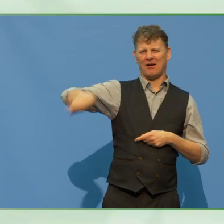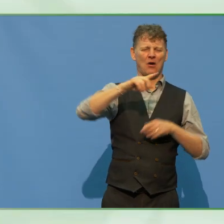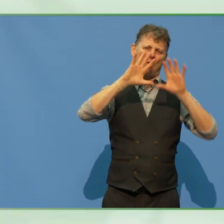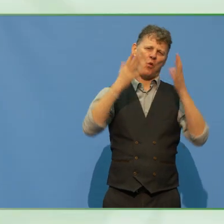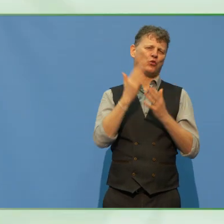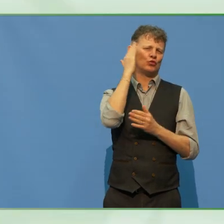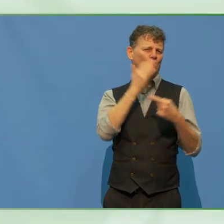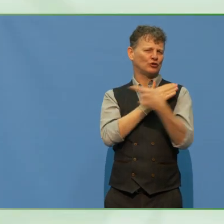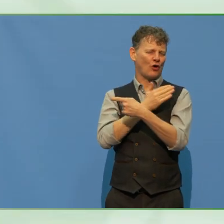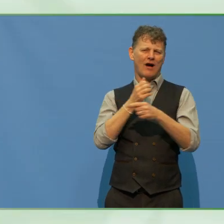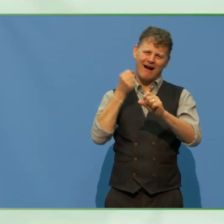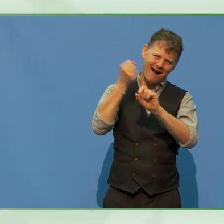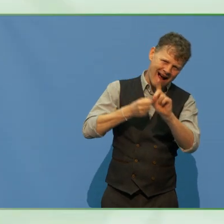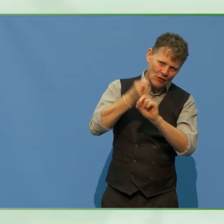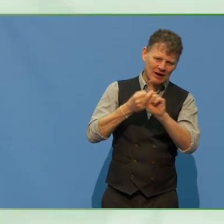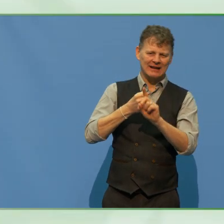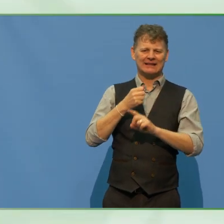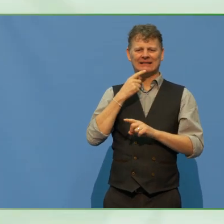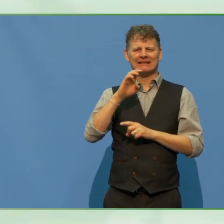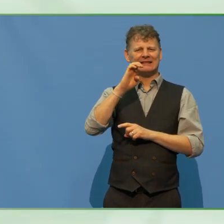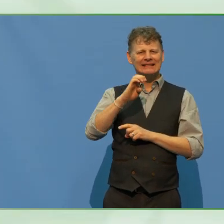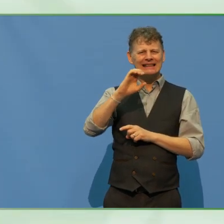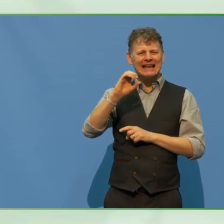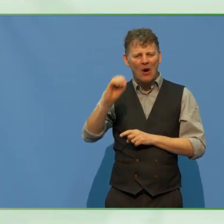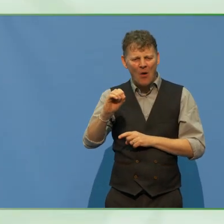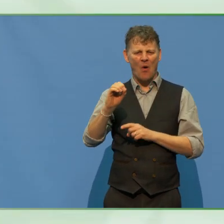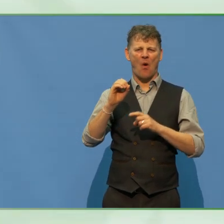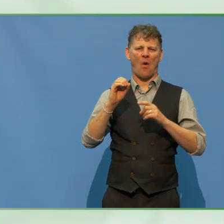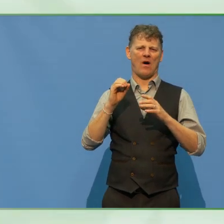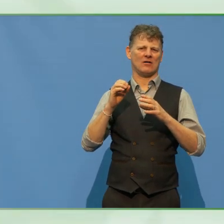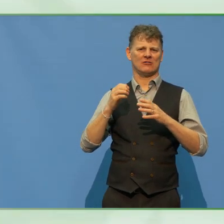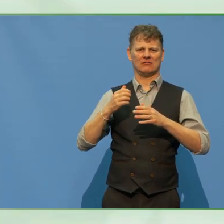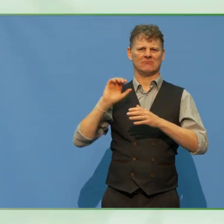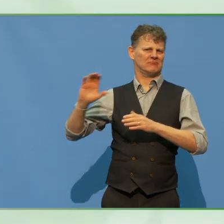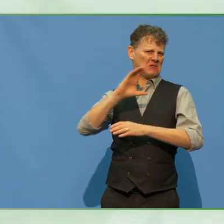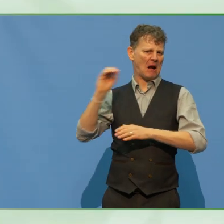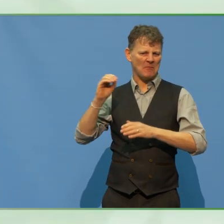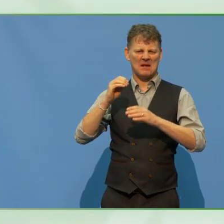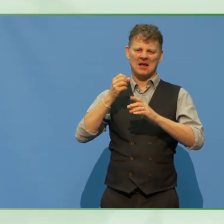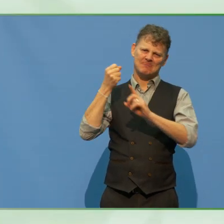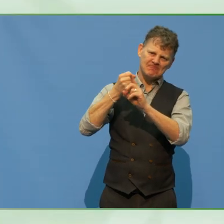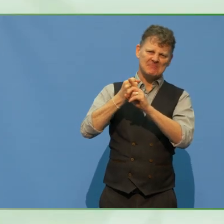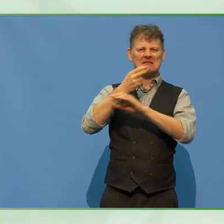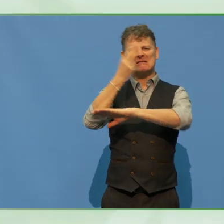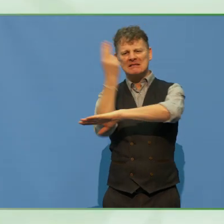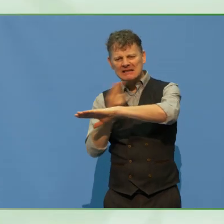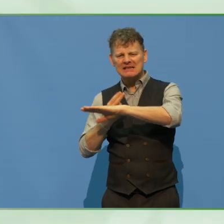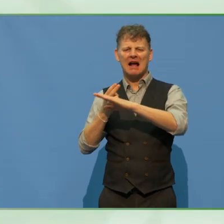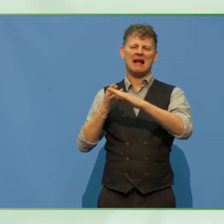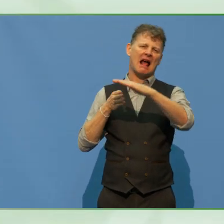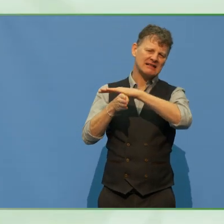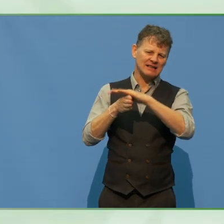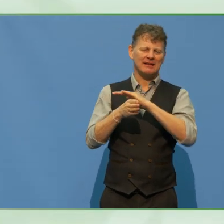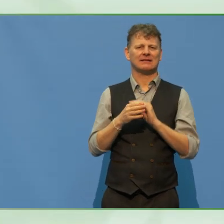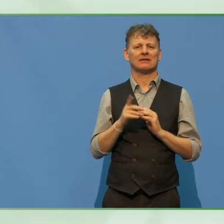and CEO whose leadership has transformed how we think about design, accessibility, and belonging. We're pretty good so far. Founder of Tilting the Lens, which